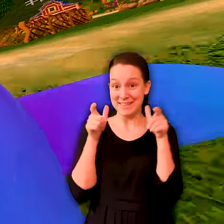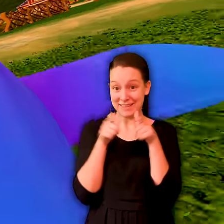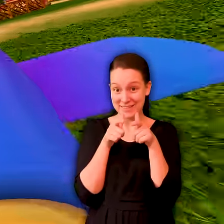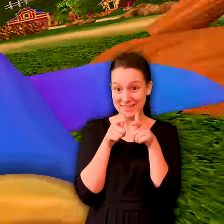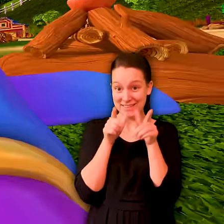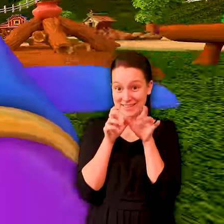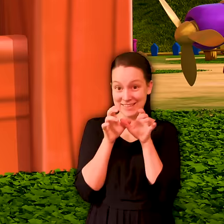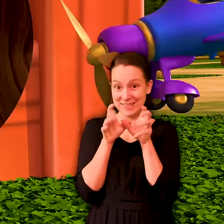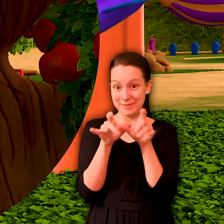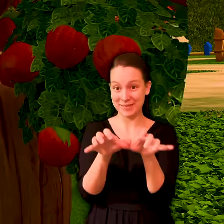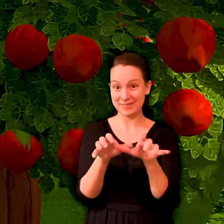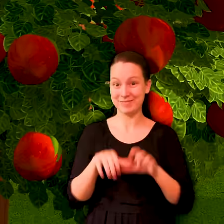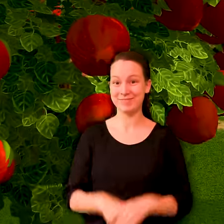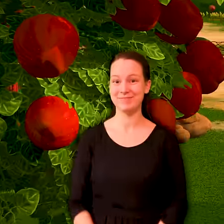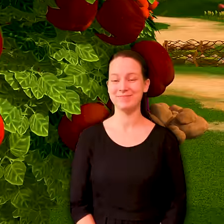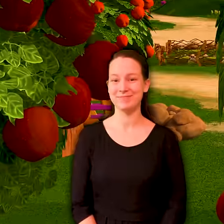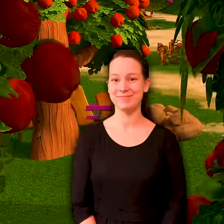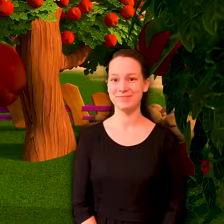spider